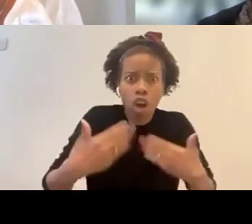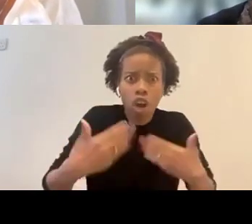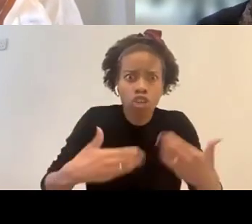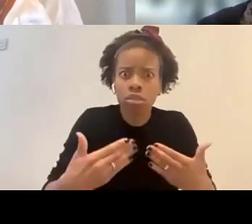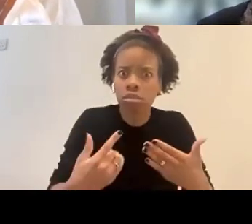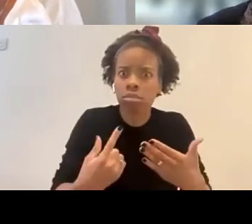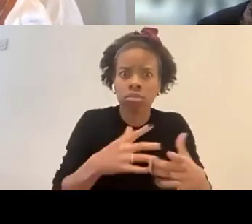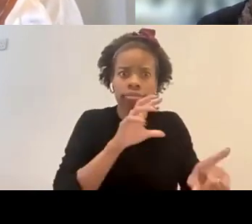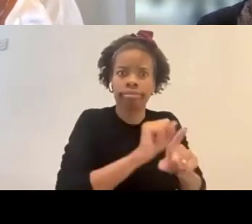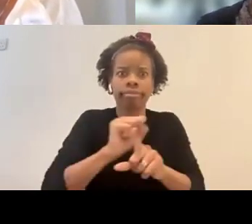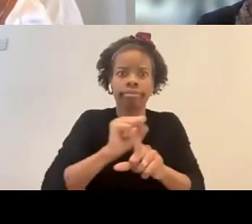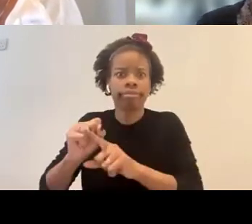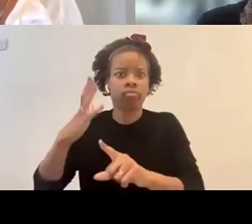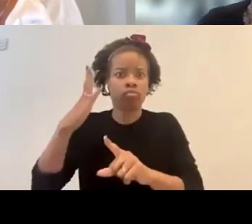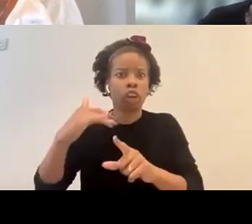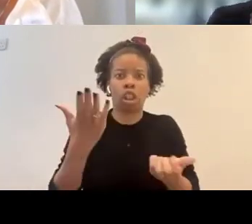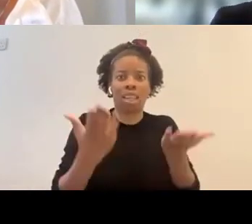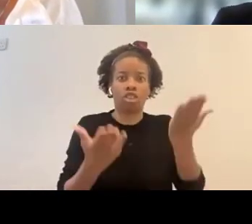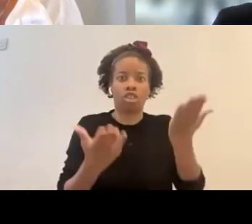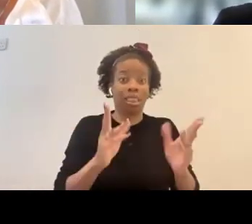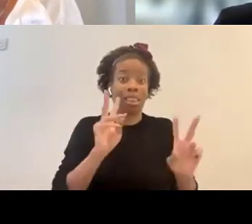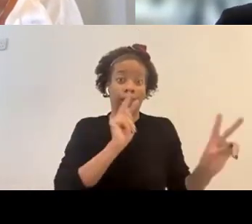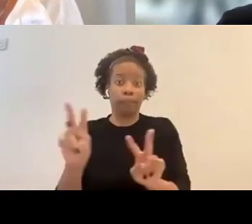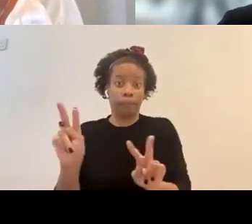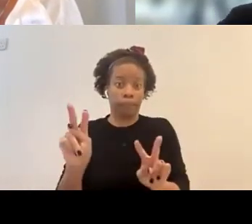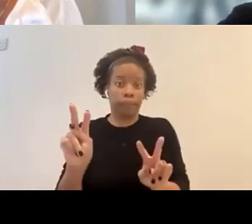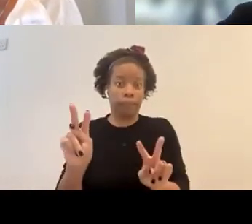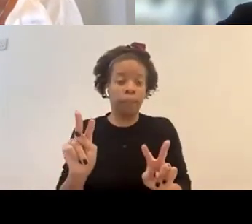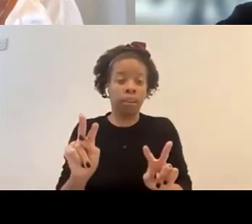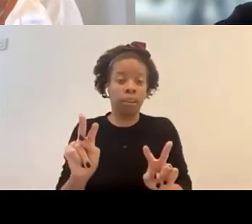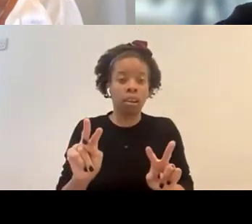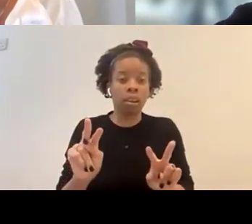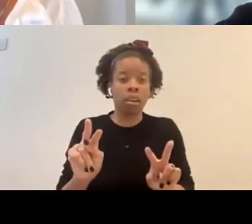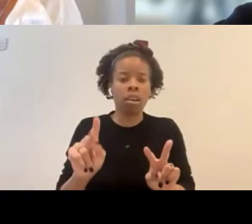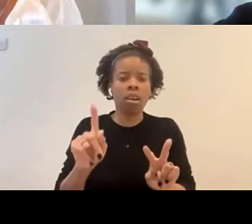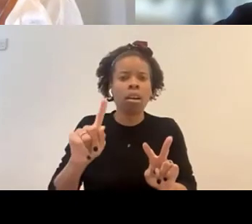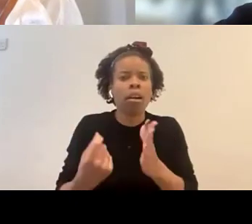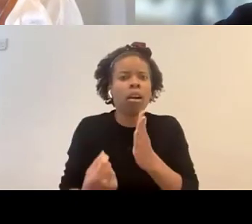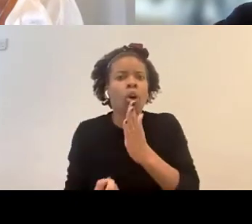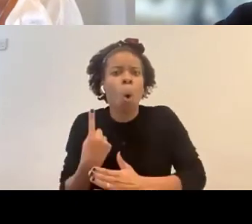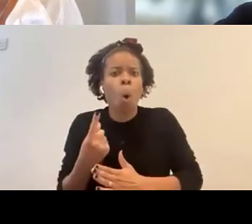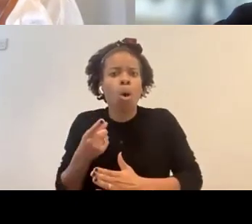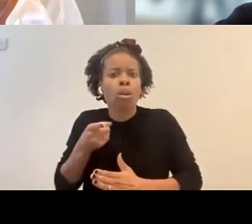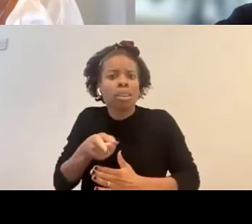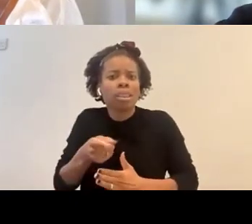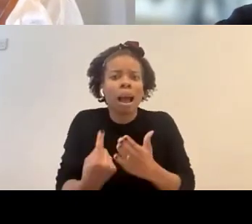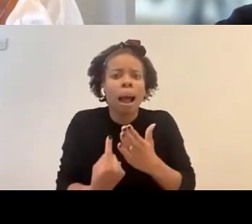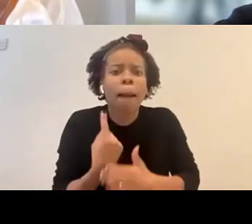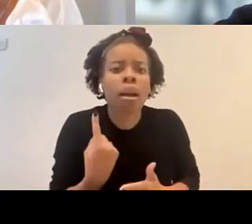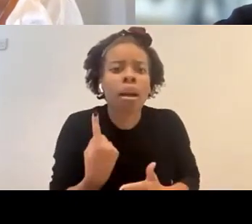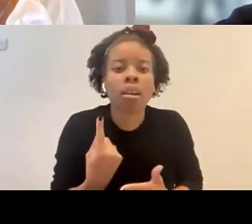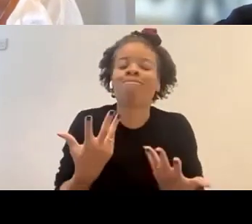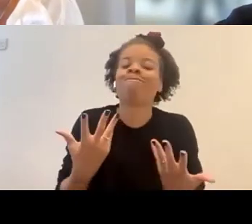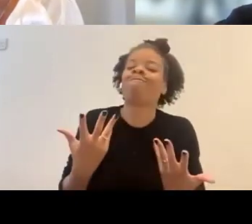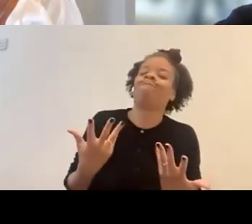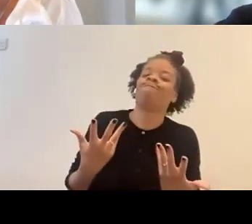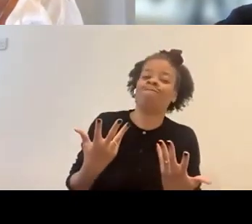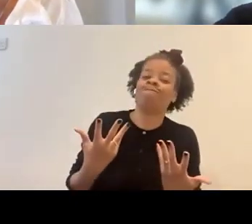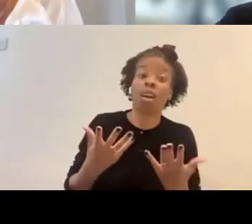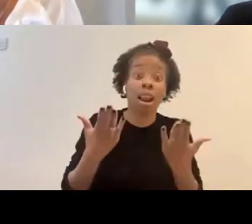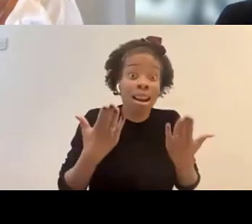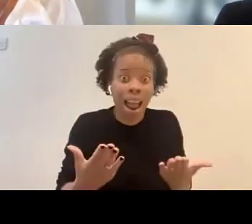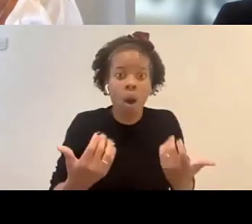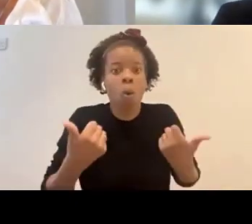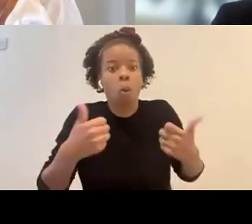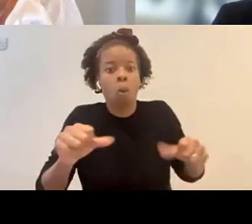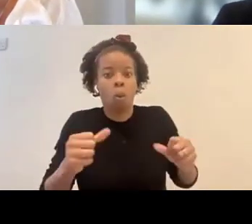of racial injustice, as opposed to tackling the root causes of racism itself. But now we have this opportunity. And